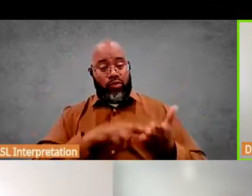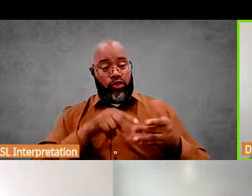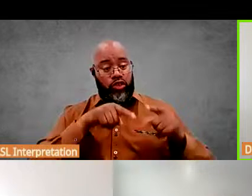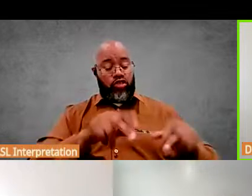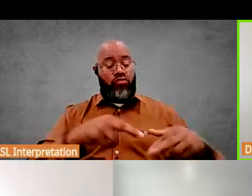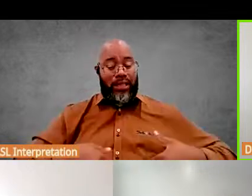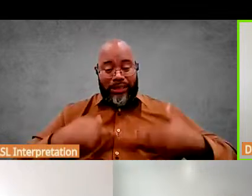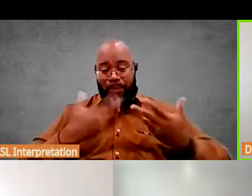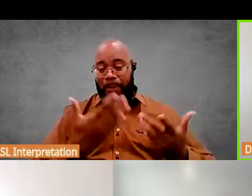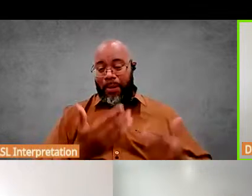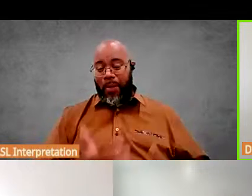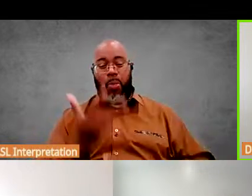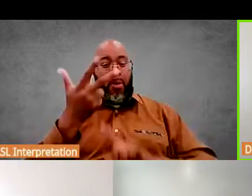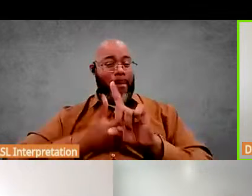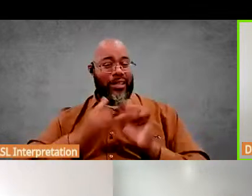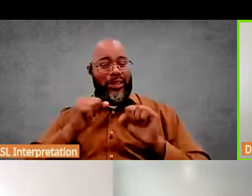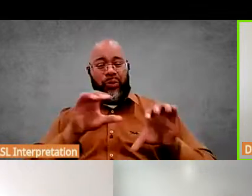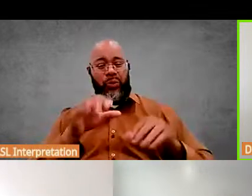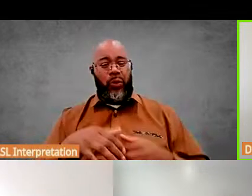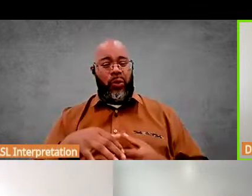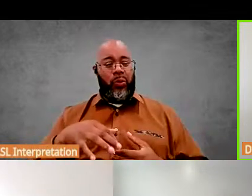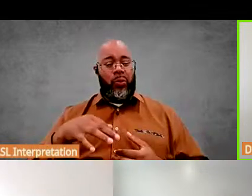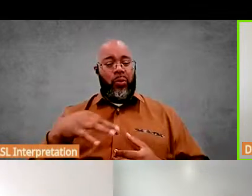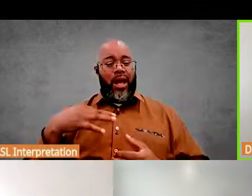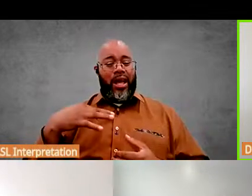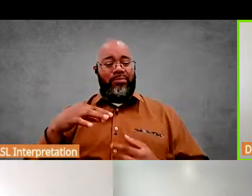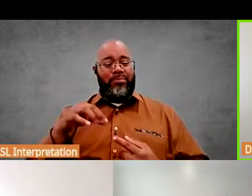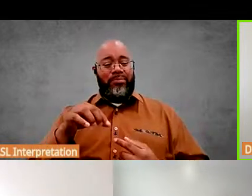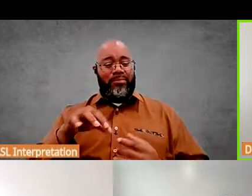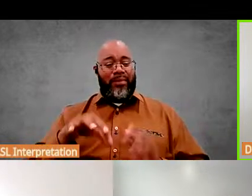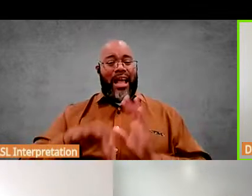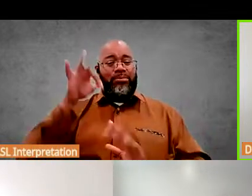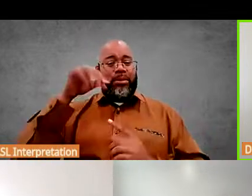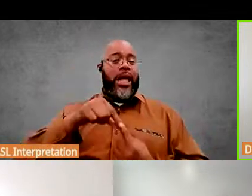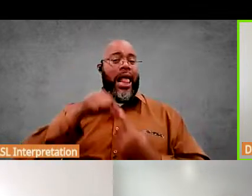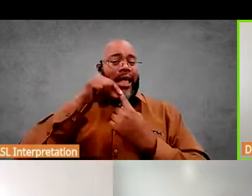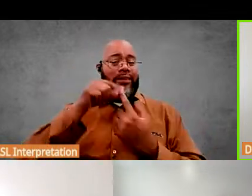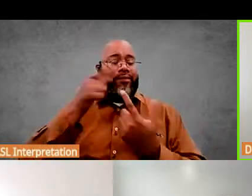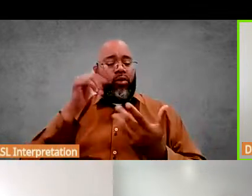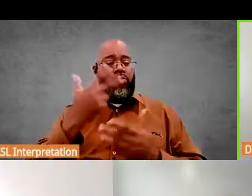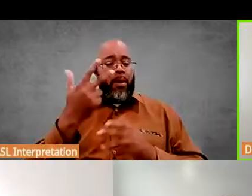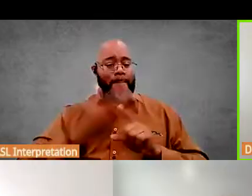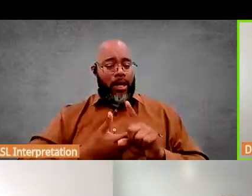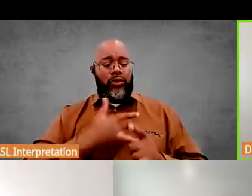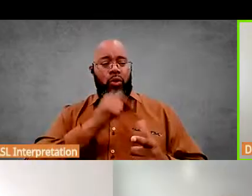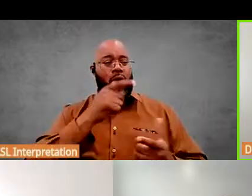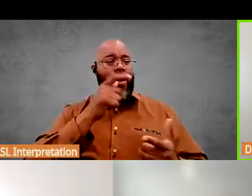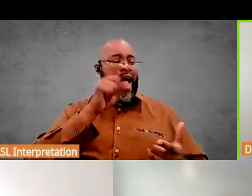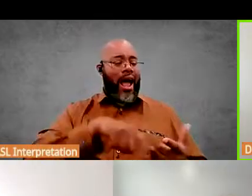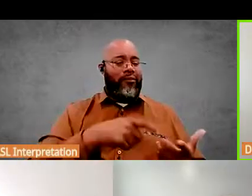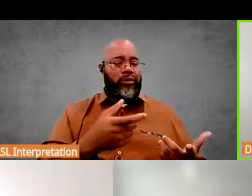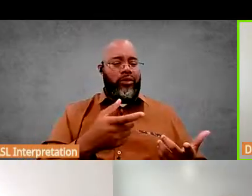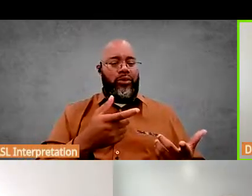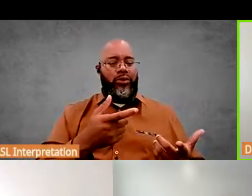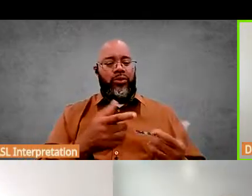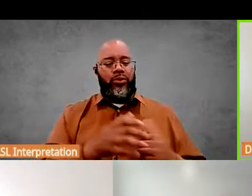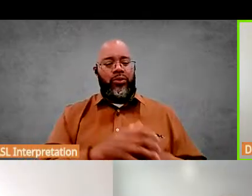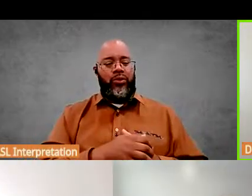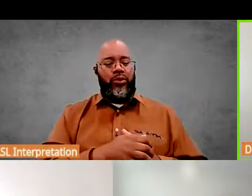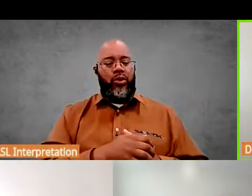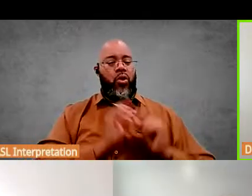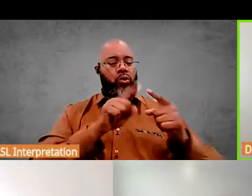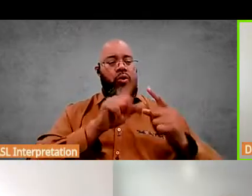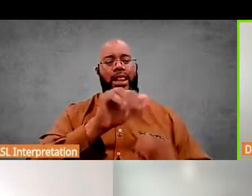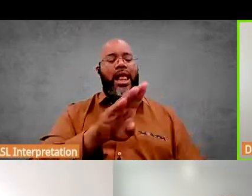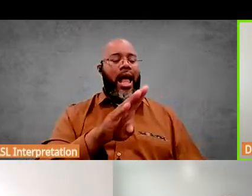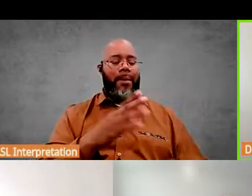maybe it's like 3 months. You can do elective for 3 months. But here is what you can do that don't require you even going to the lab